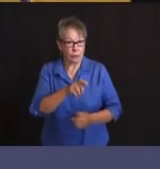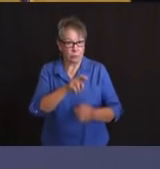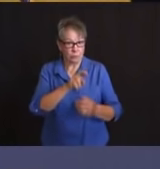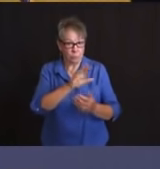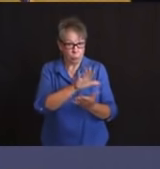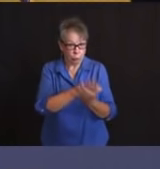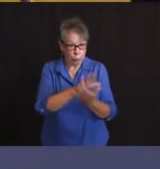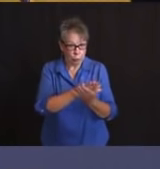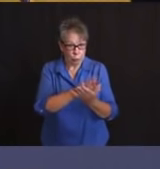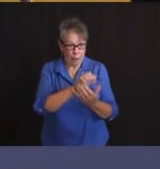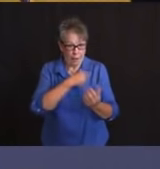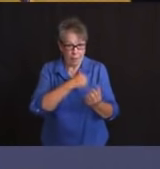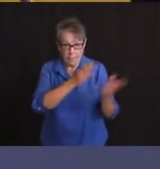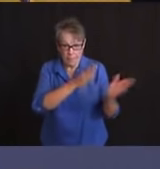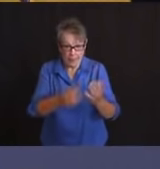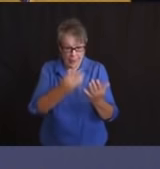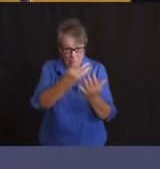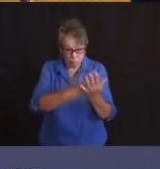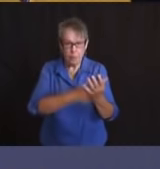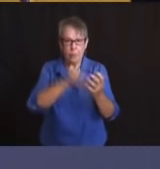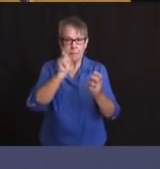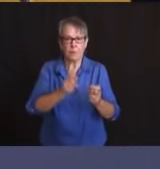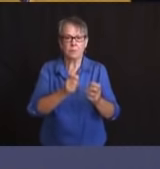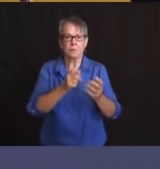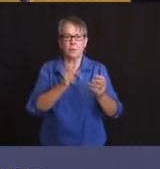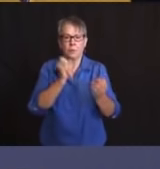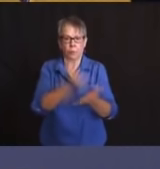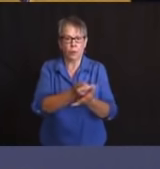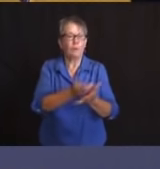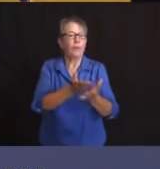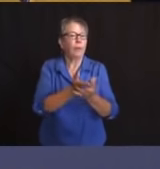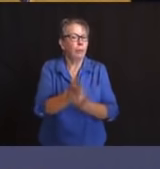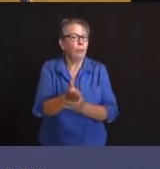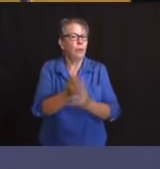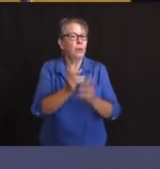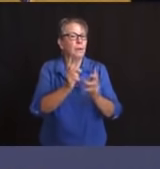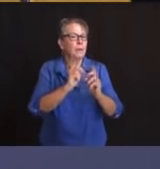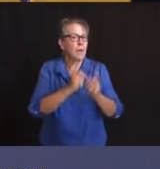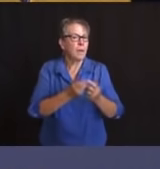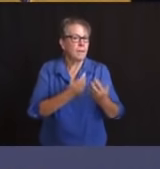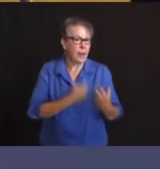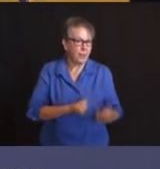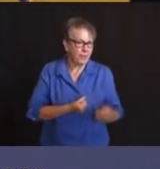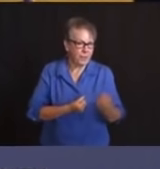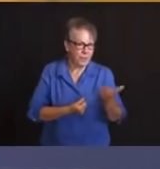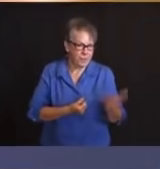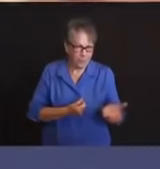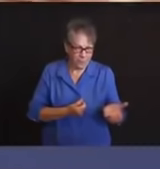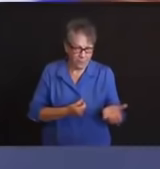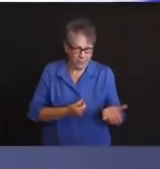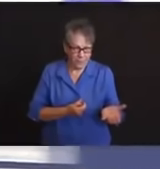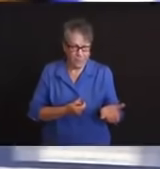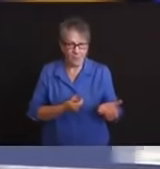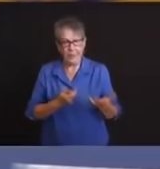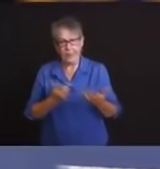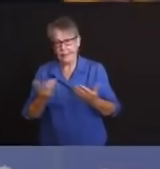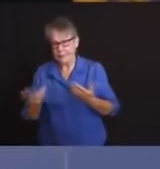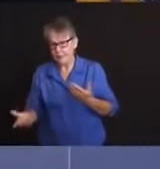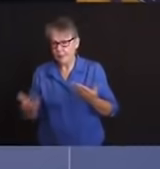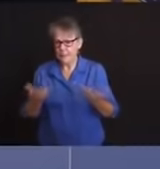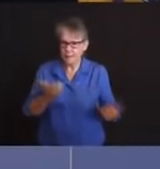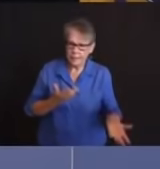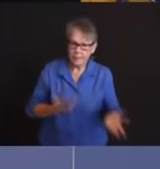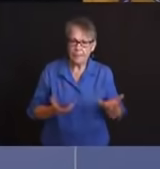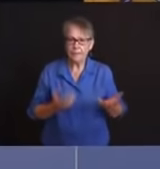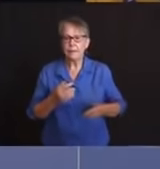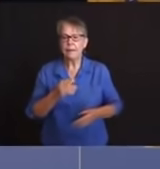in the state. So we're just wondering what the No, it's more than that. And Kevin, the category again is, how do you define that category? So there's not only just public